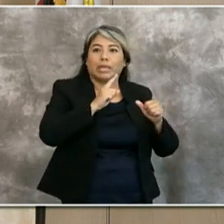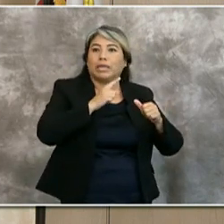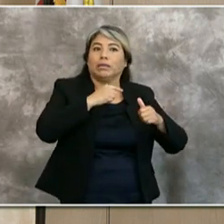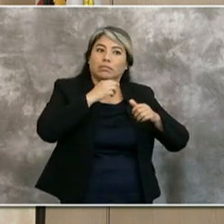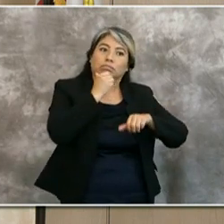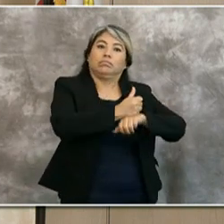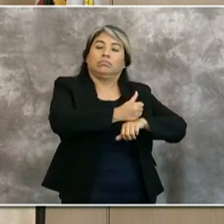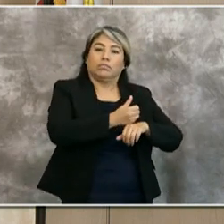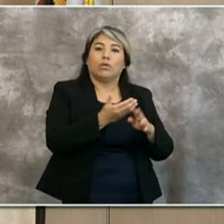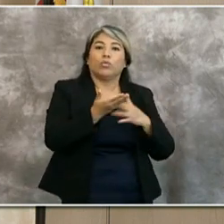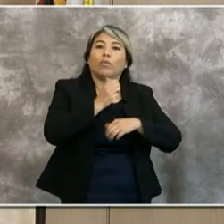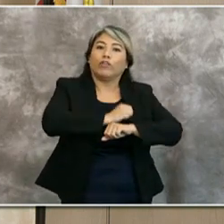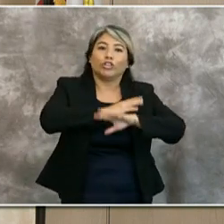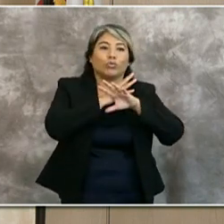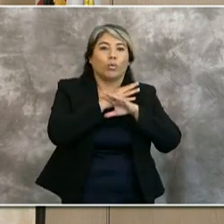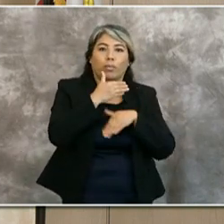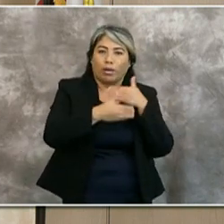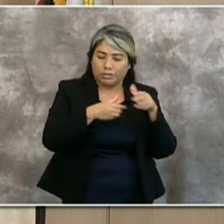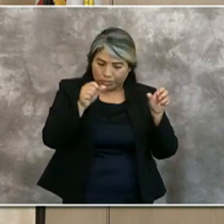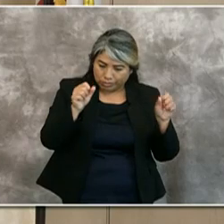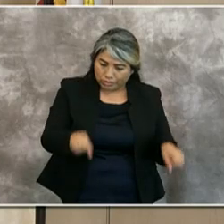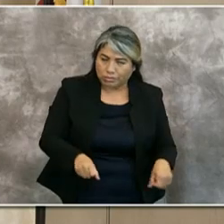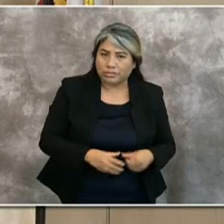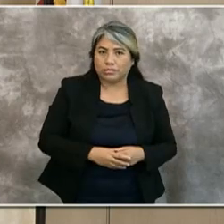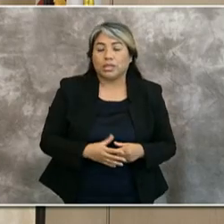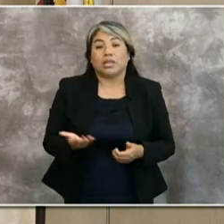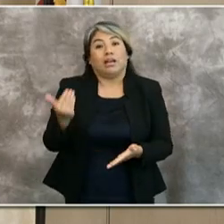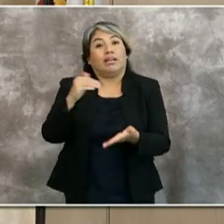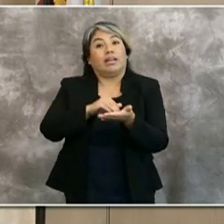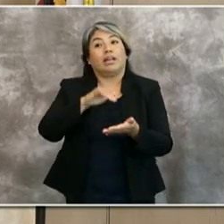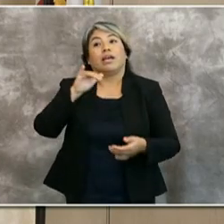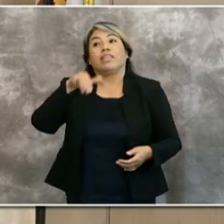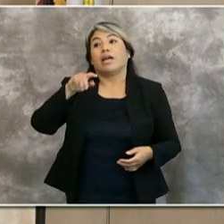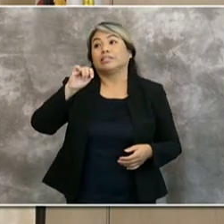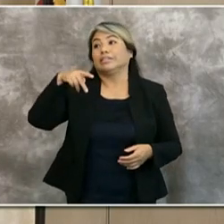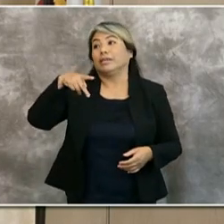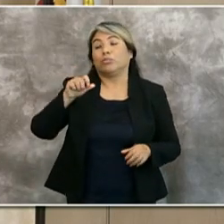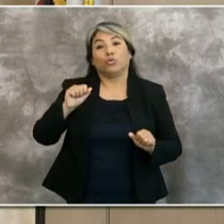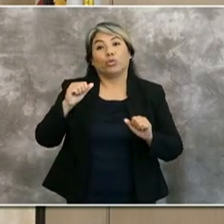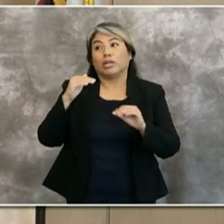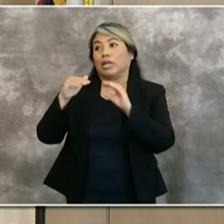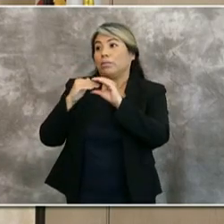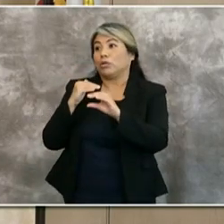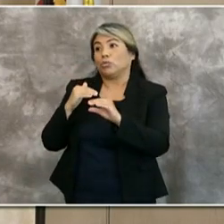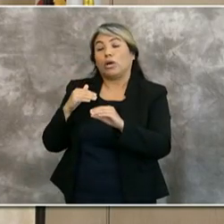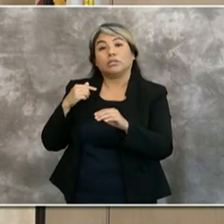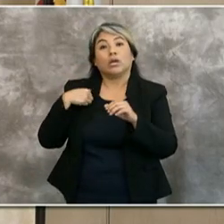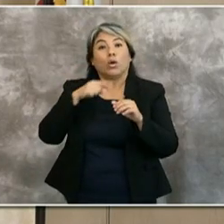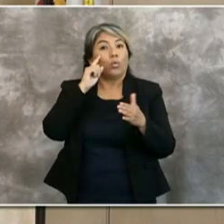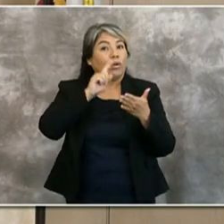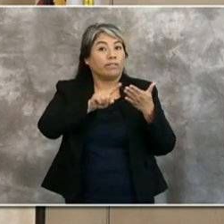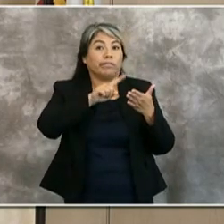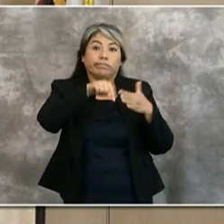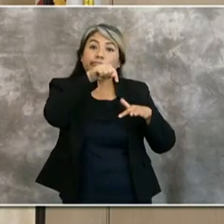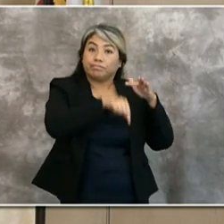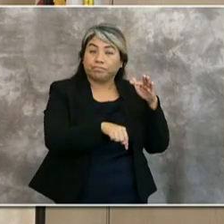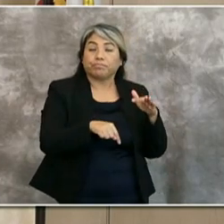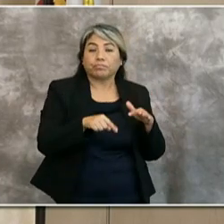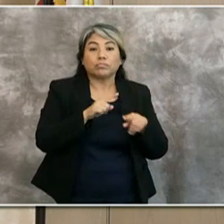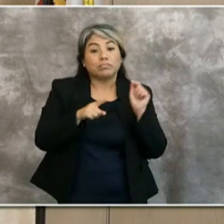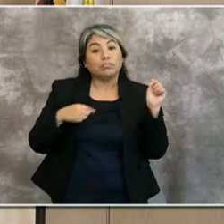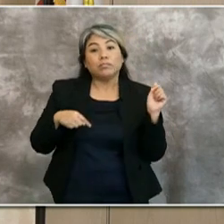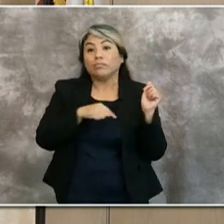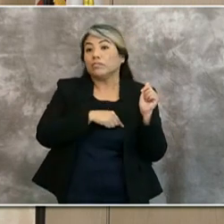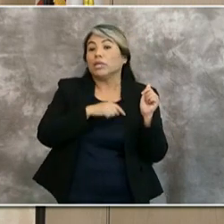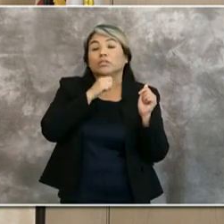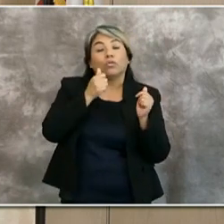process. So again, that's a tip that you could email to us so that we could further investigate, but we are